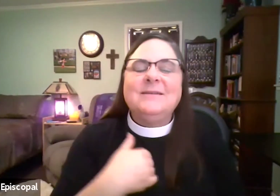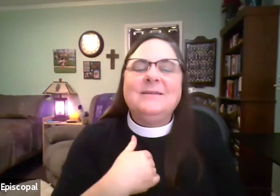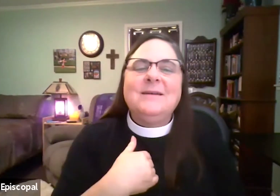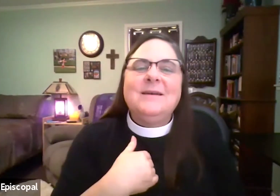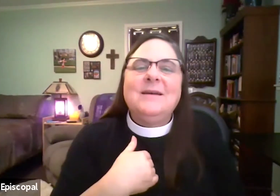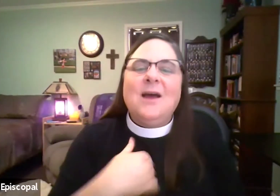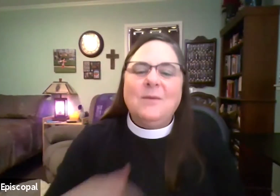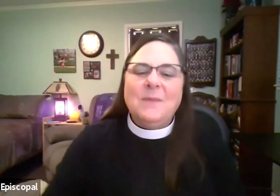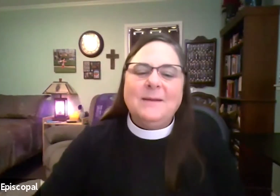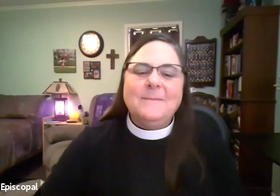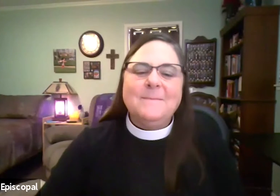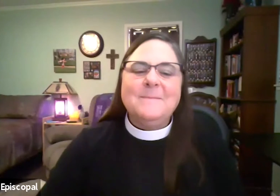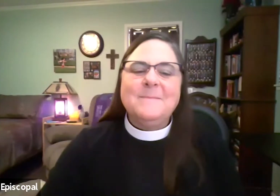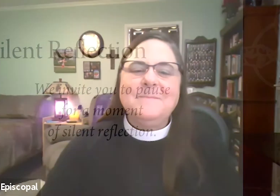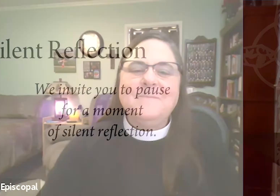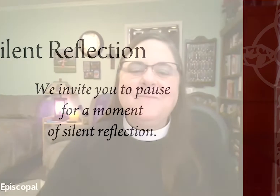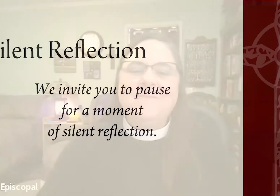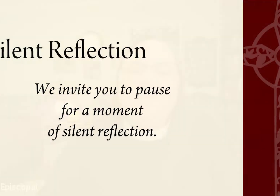Spirit. Amen.